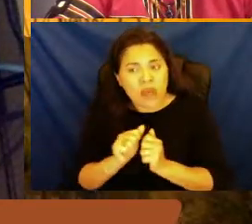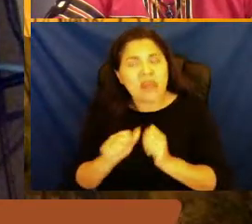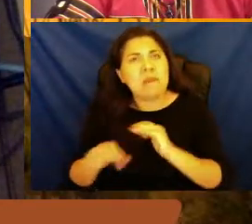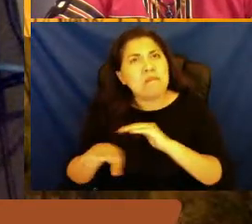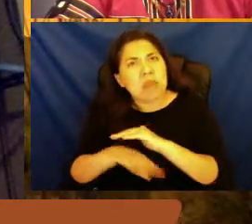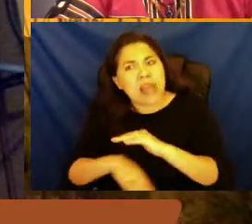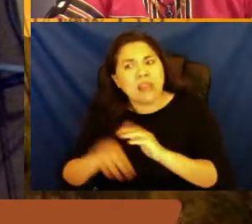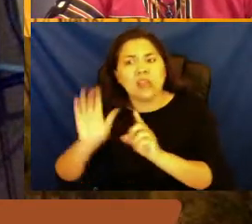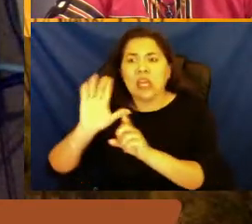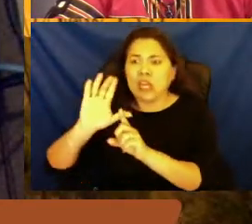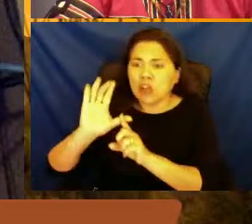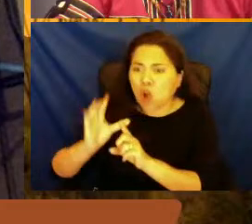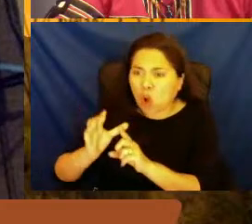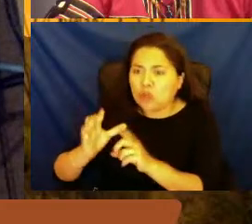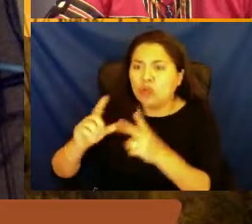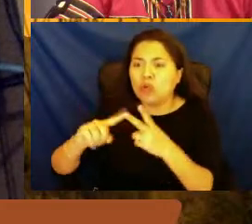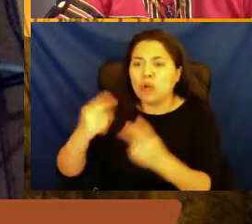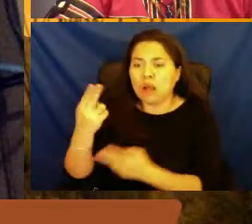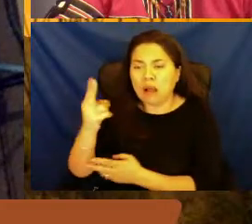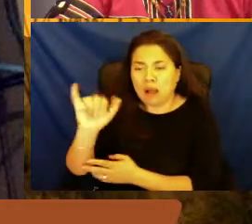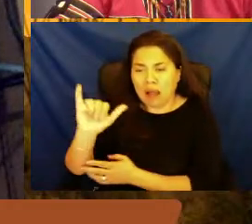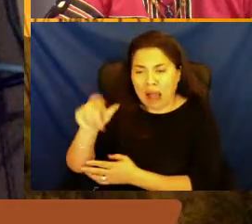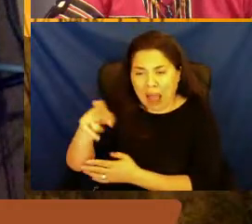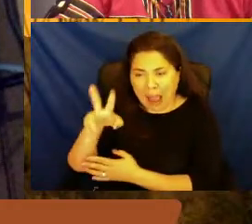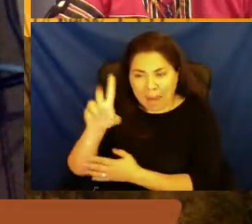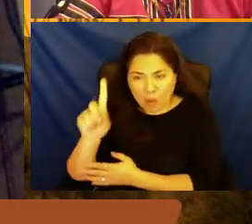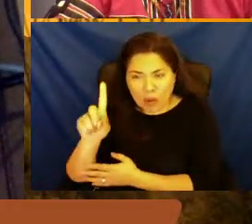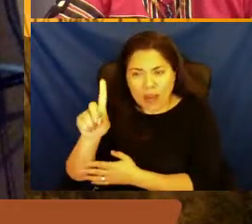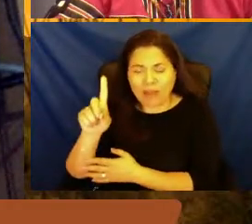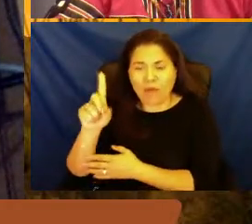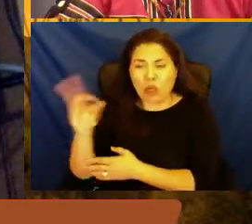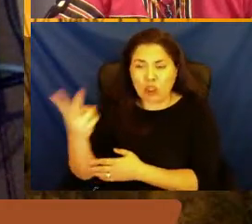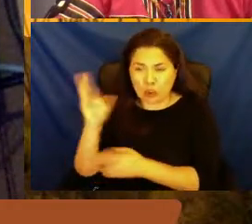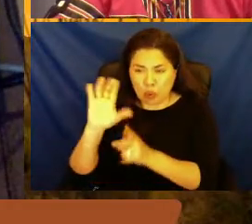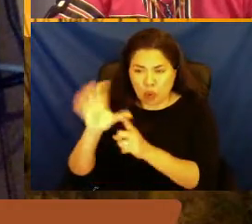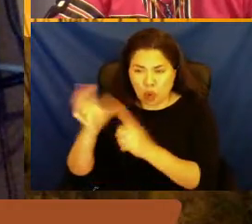with cultural hybridizations of cultures, and